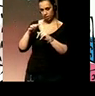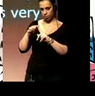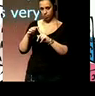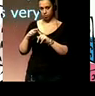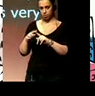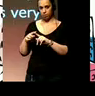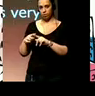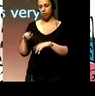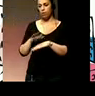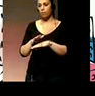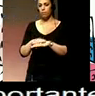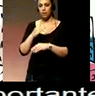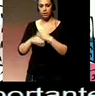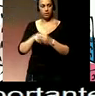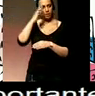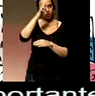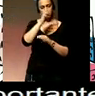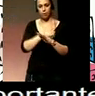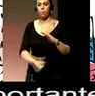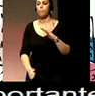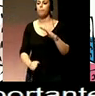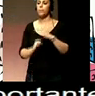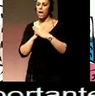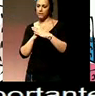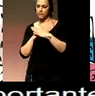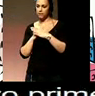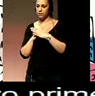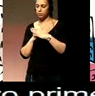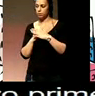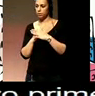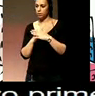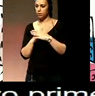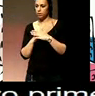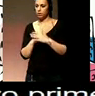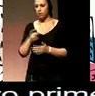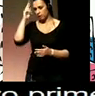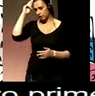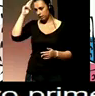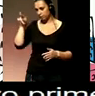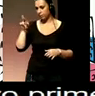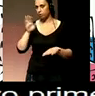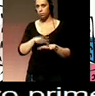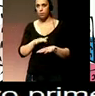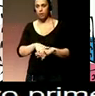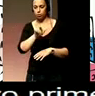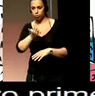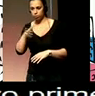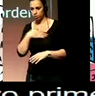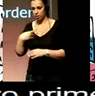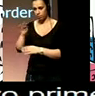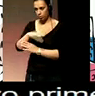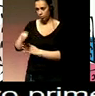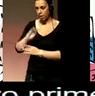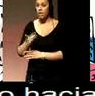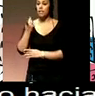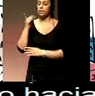clear this aim, this goal, this objective, in order to maximize our respect